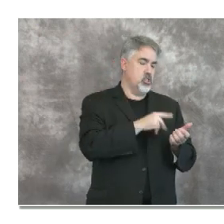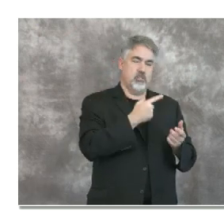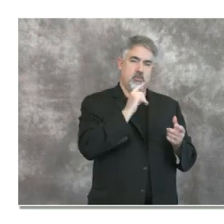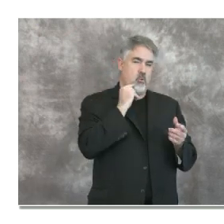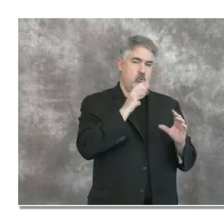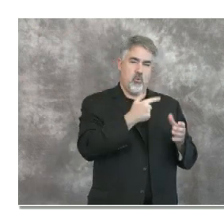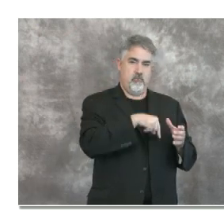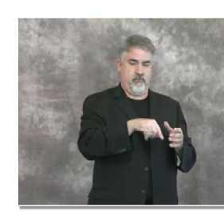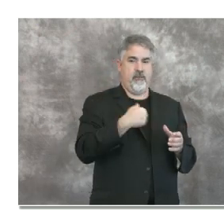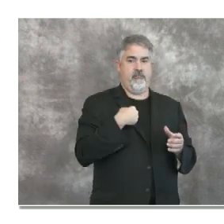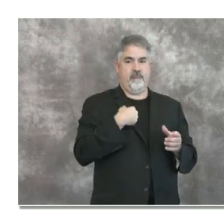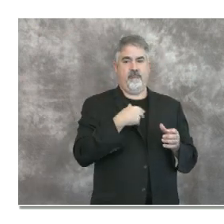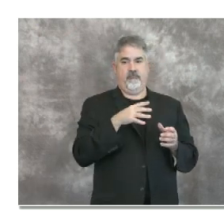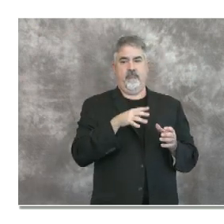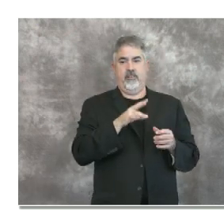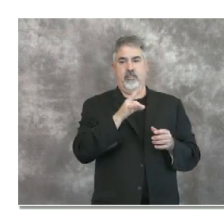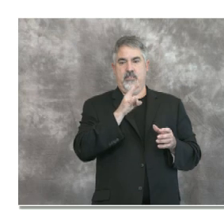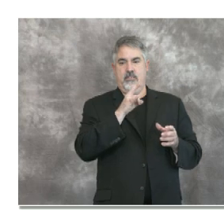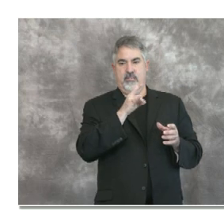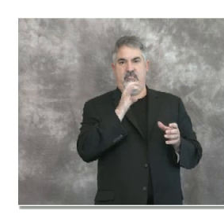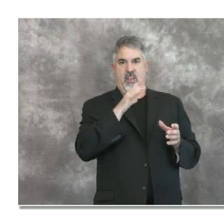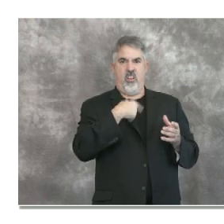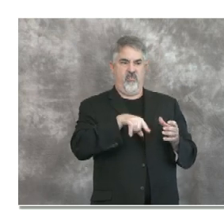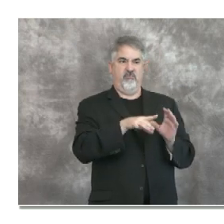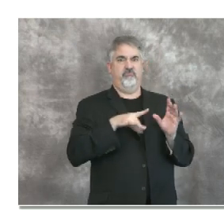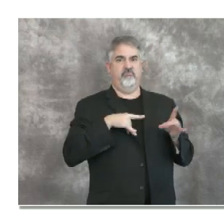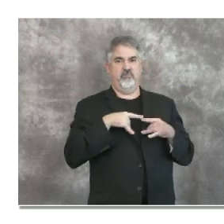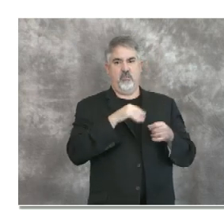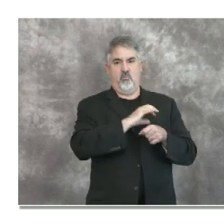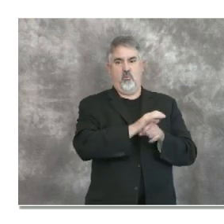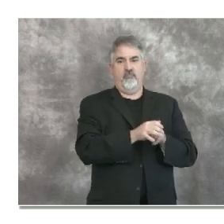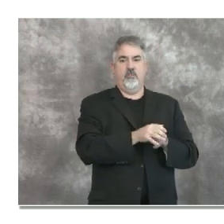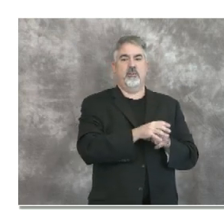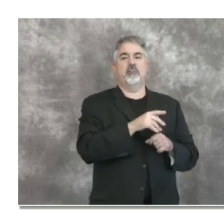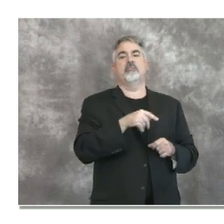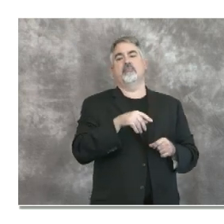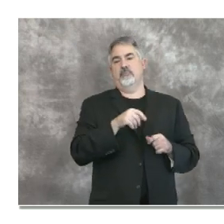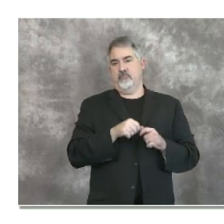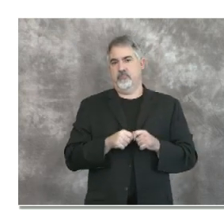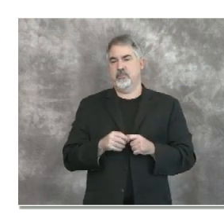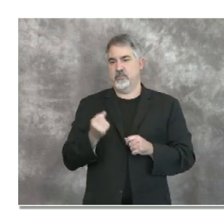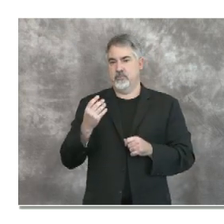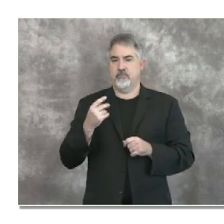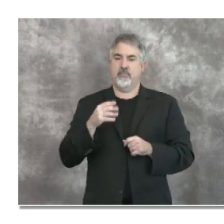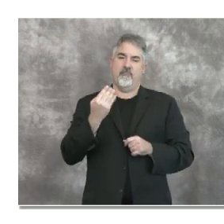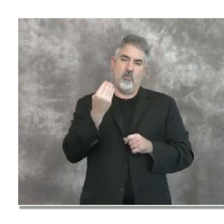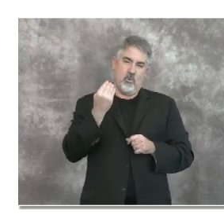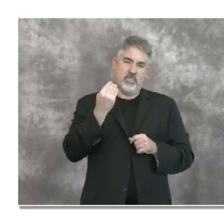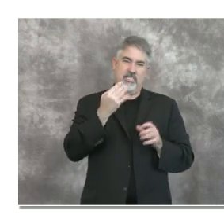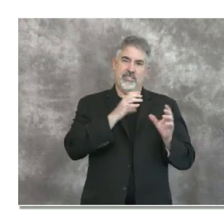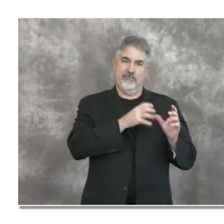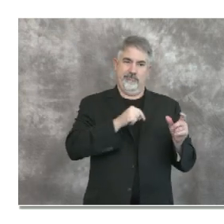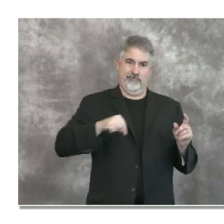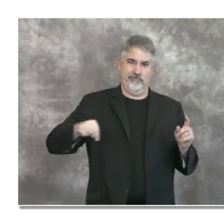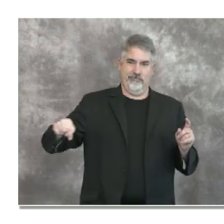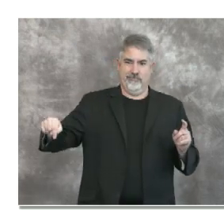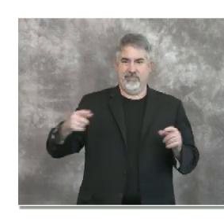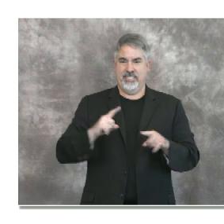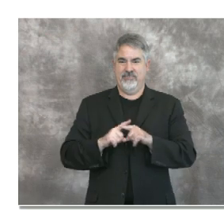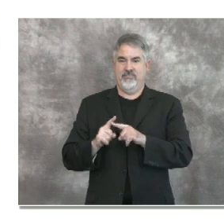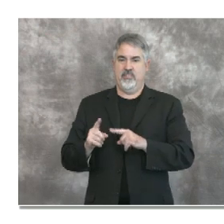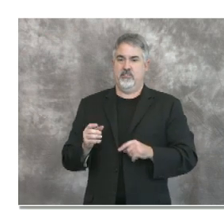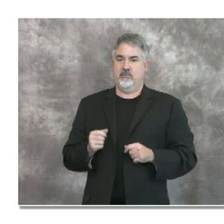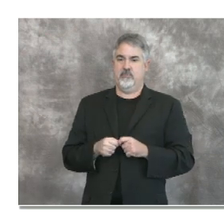cases and 63 deaths, and 14 in community setting locations, and there have been no increase in the number